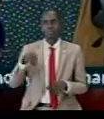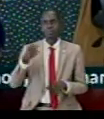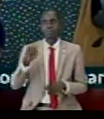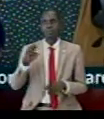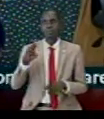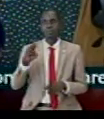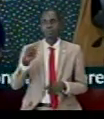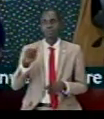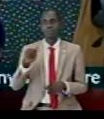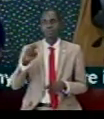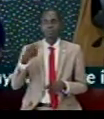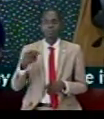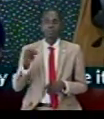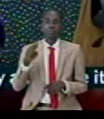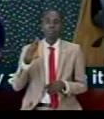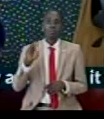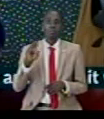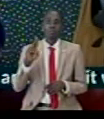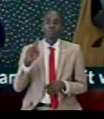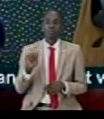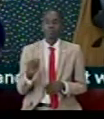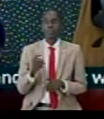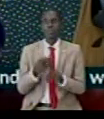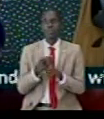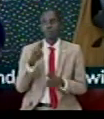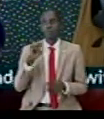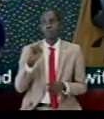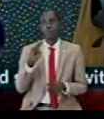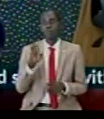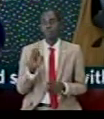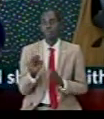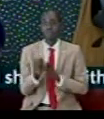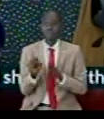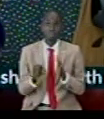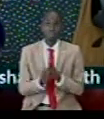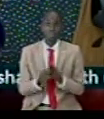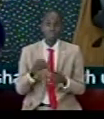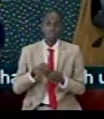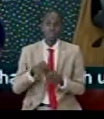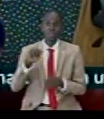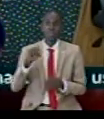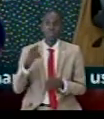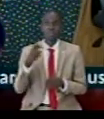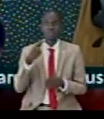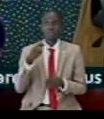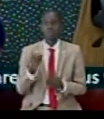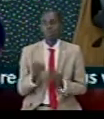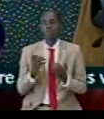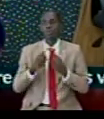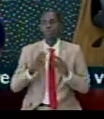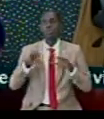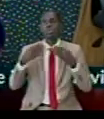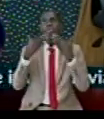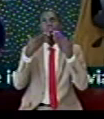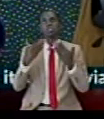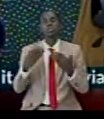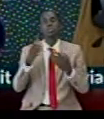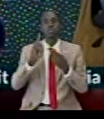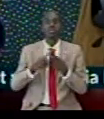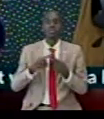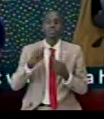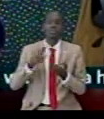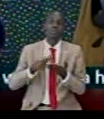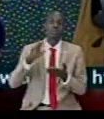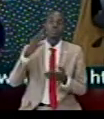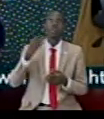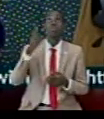State, Nigeria. I want to testify to the glory of God, what God did for